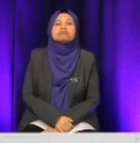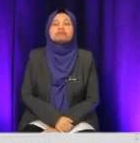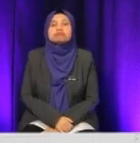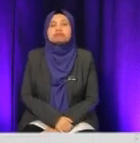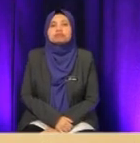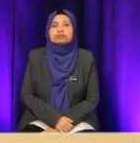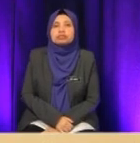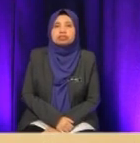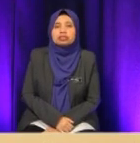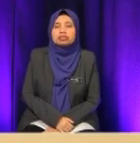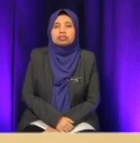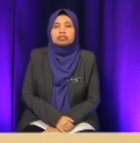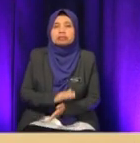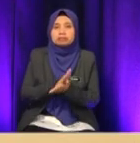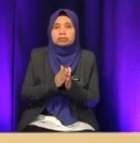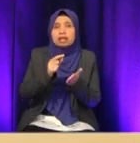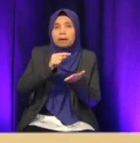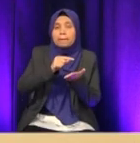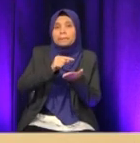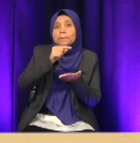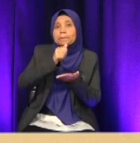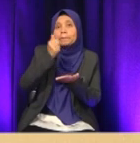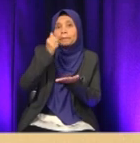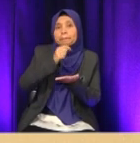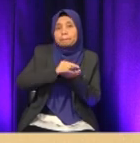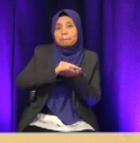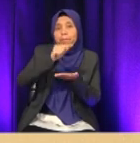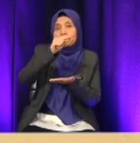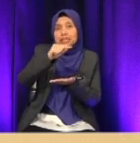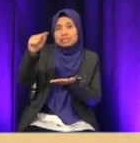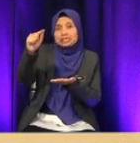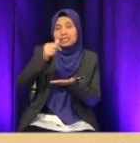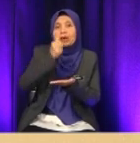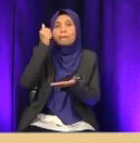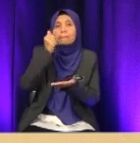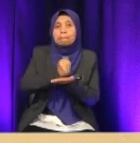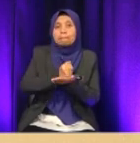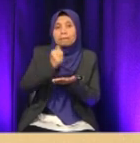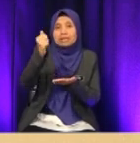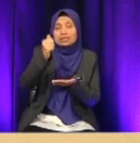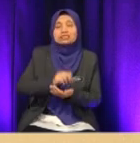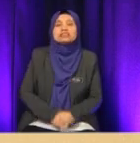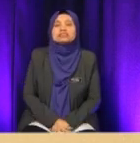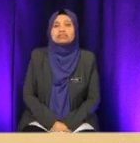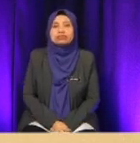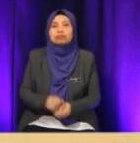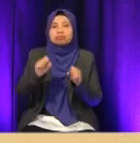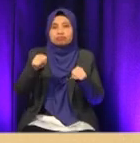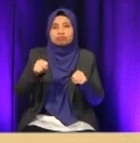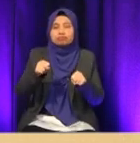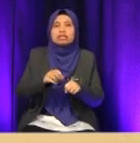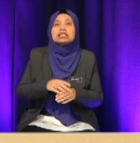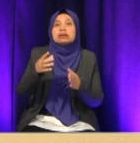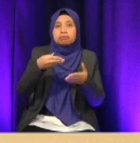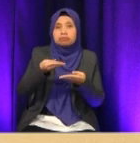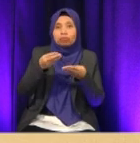police check which must be passed for safety reasons. Mm-hmm. Yes, so it is mentioned. And ask you if you would like to make a